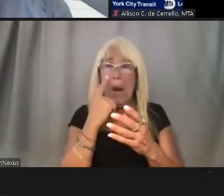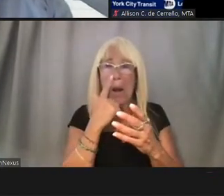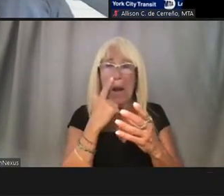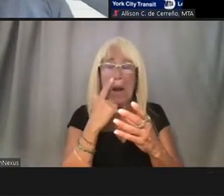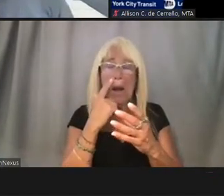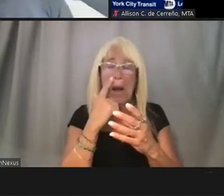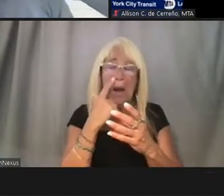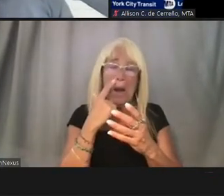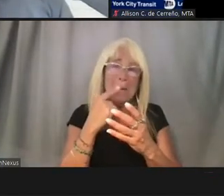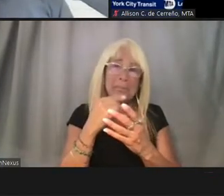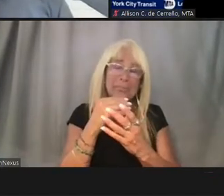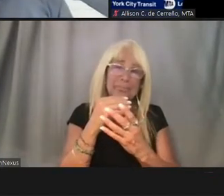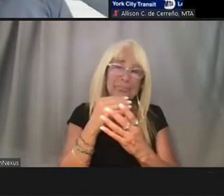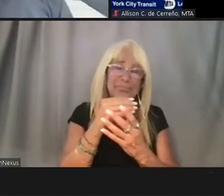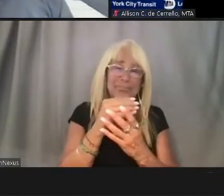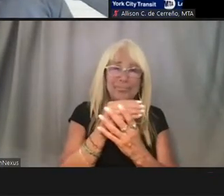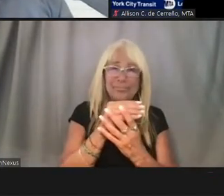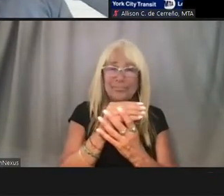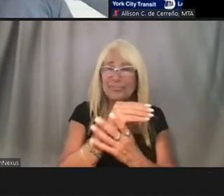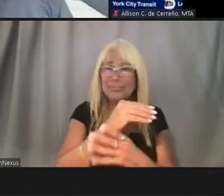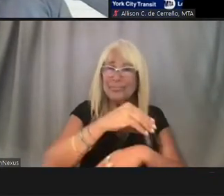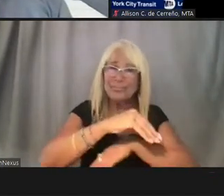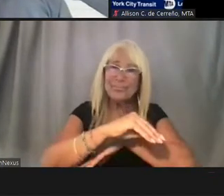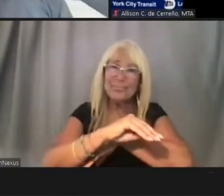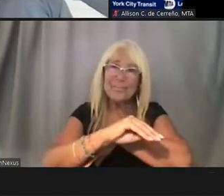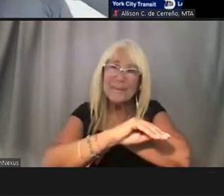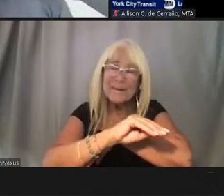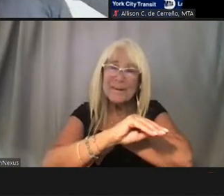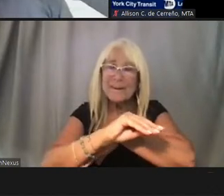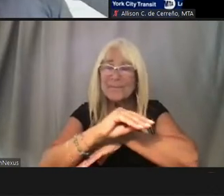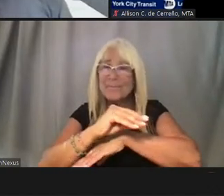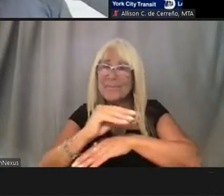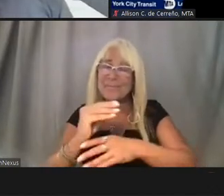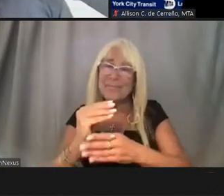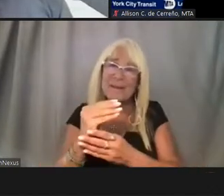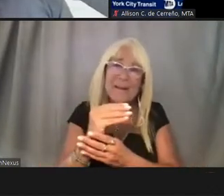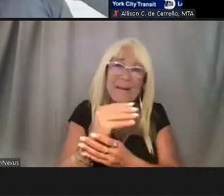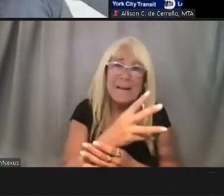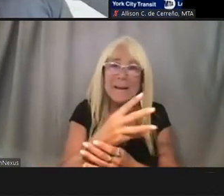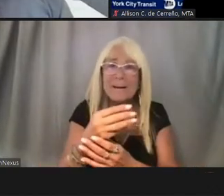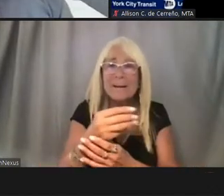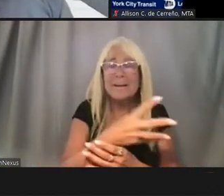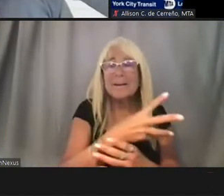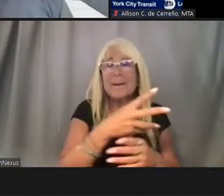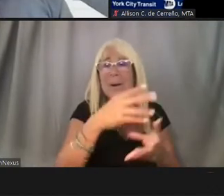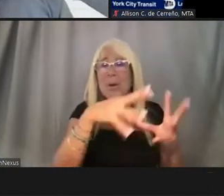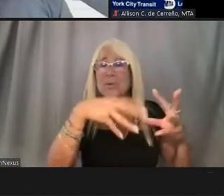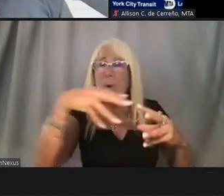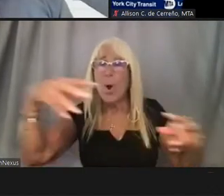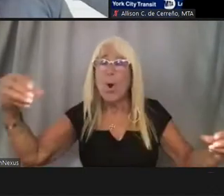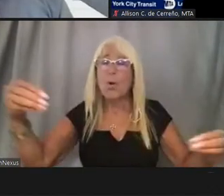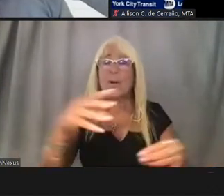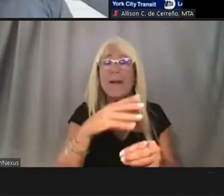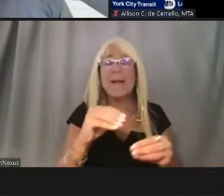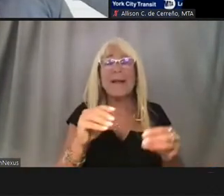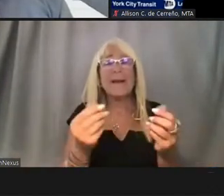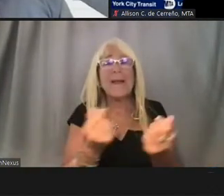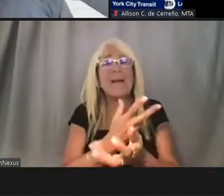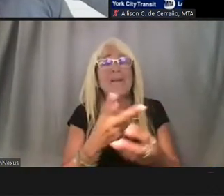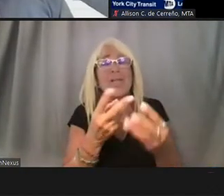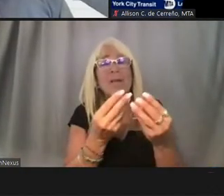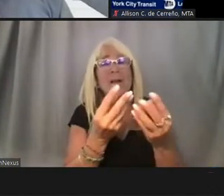public transit and I'm a great believer in it we also need to replenish the fares that were lost during covet and it is a great